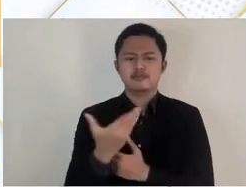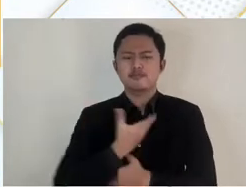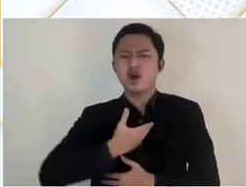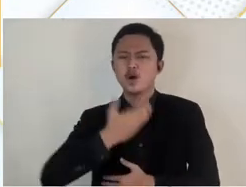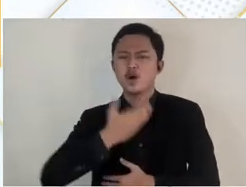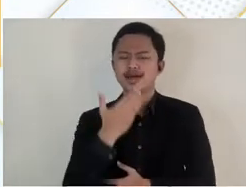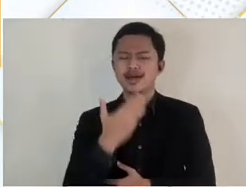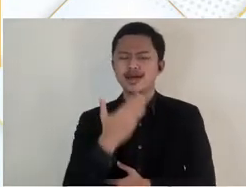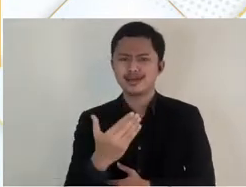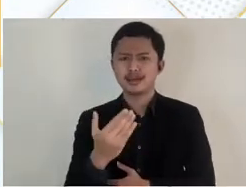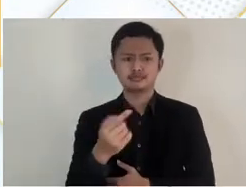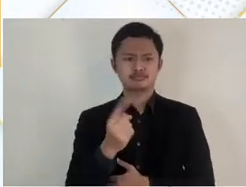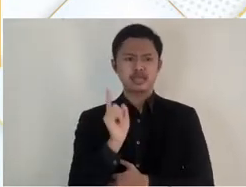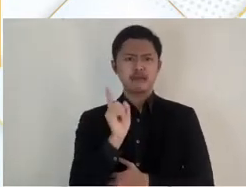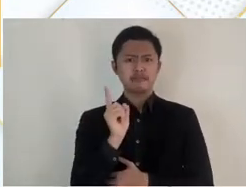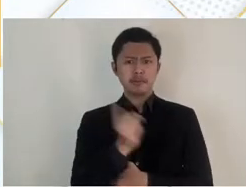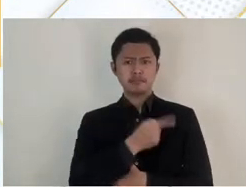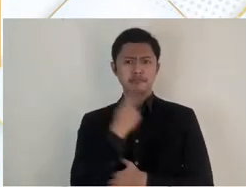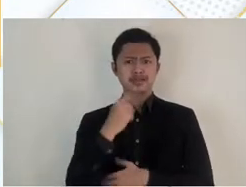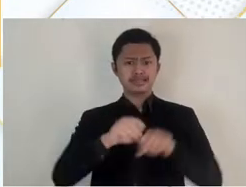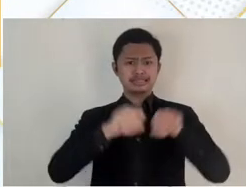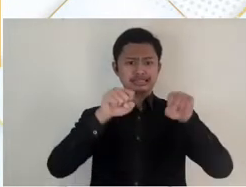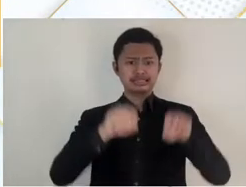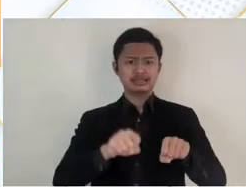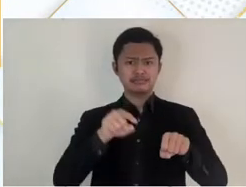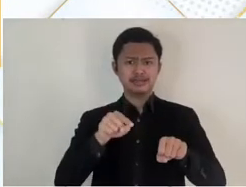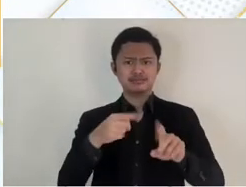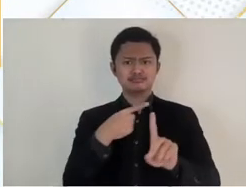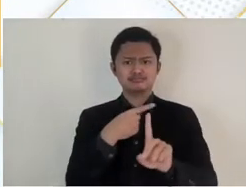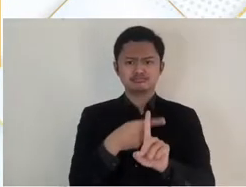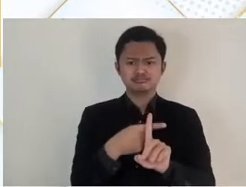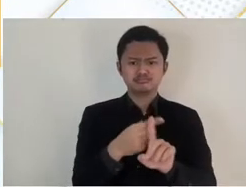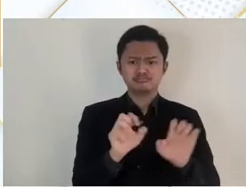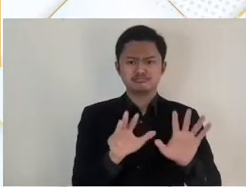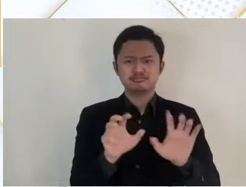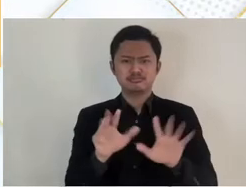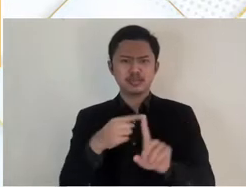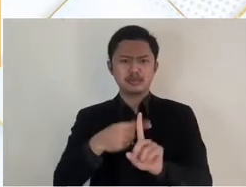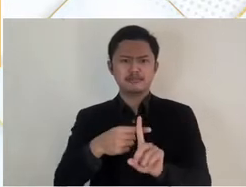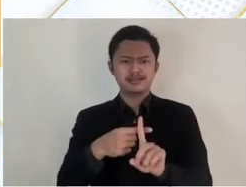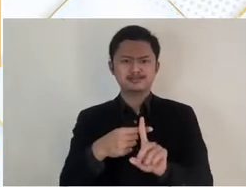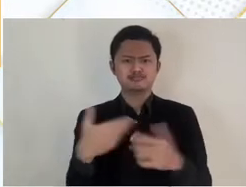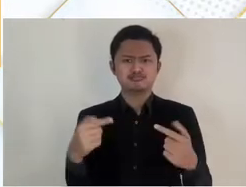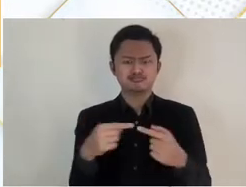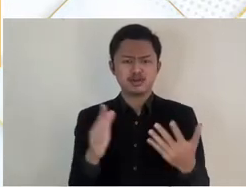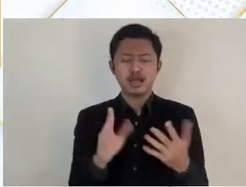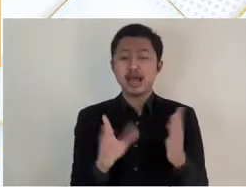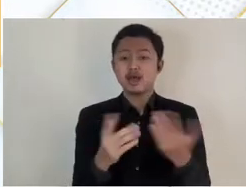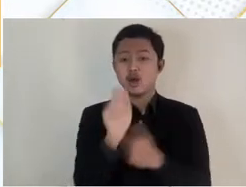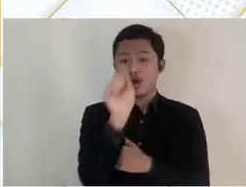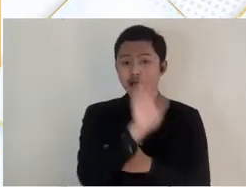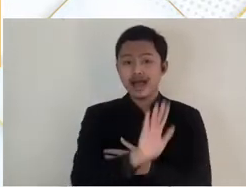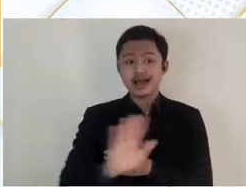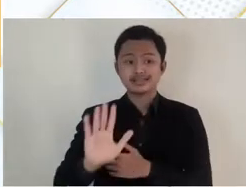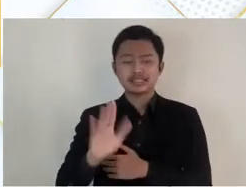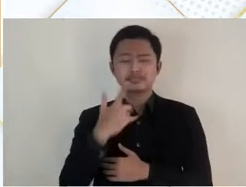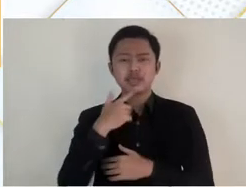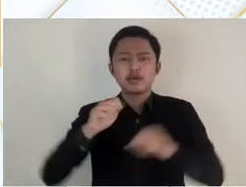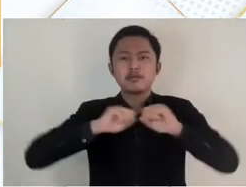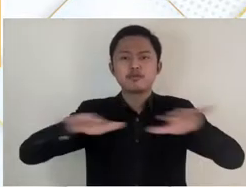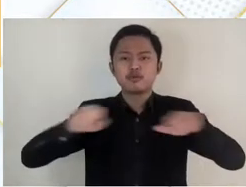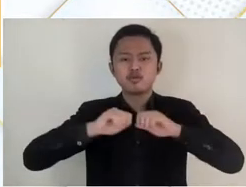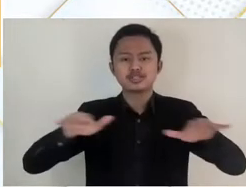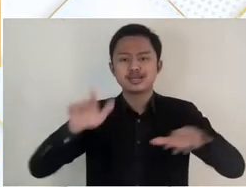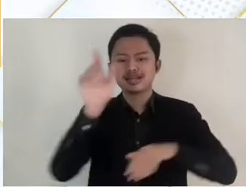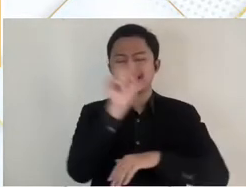not relying on mechanisms like the ADMM Plus, which already includes not only ASEAN and promotes ASEAN centrality, but